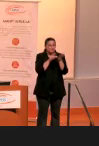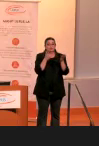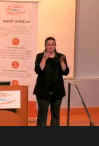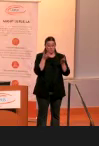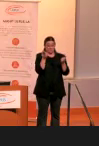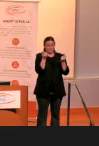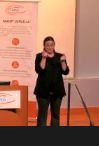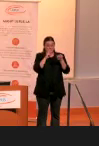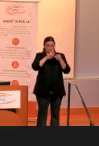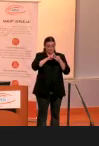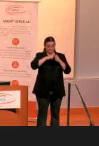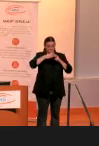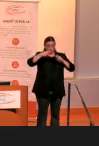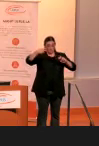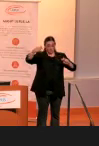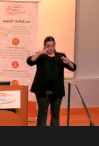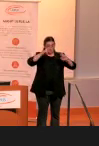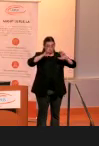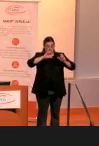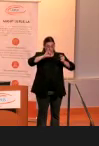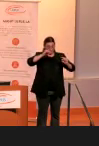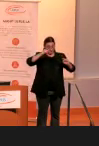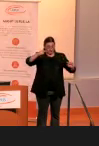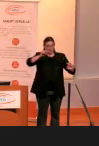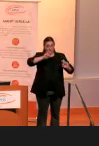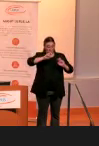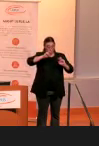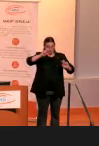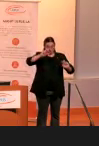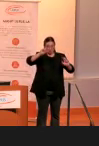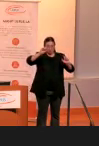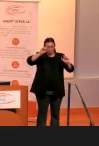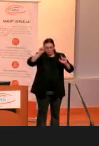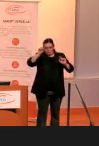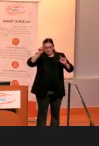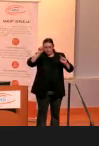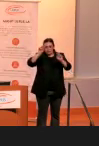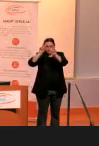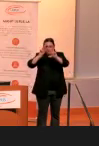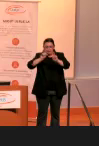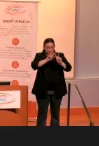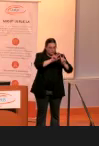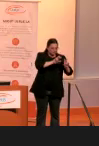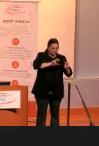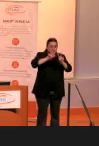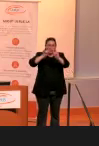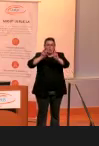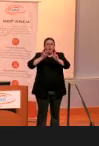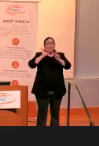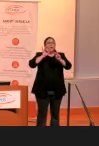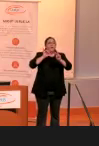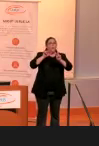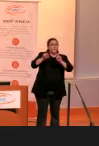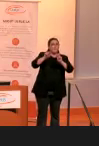proteins and the RNA sequences of these molecules and say, well, this person is going to respond